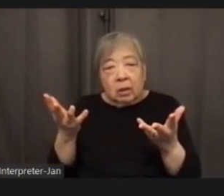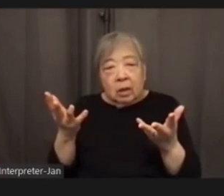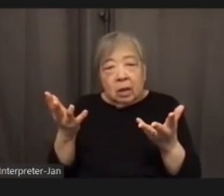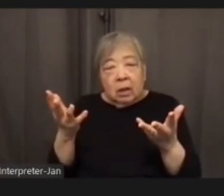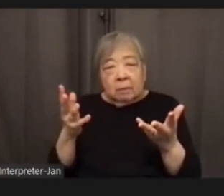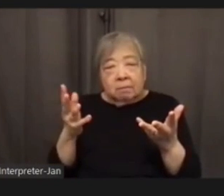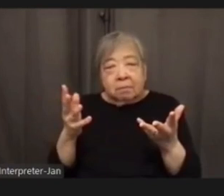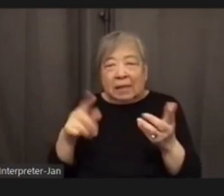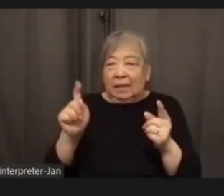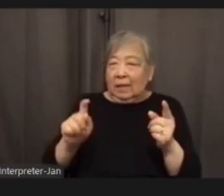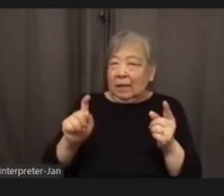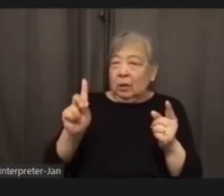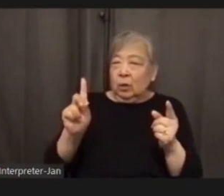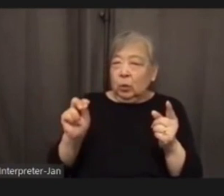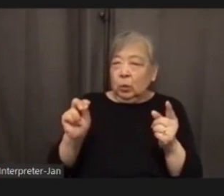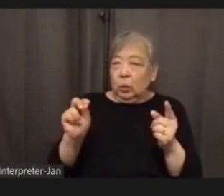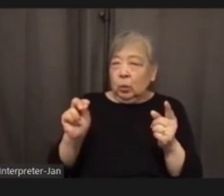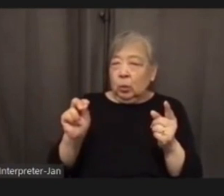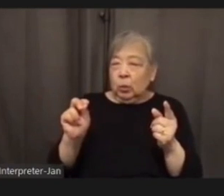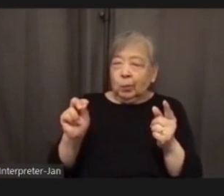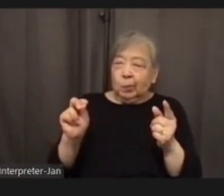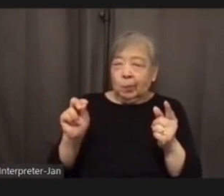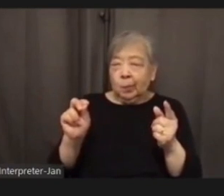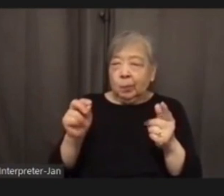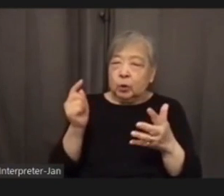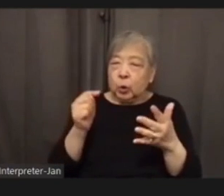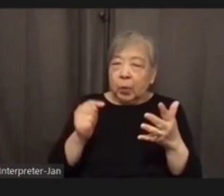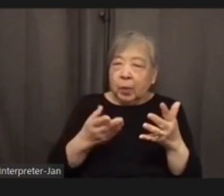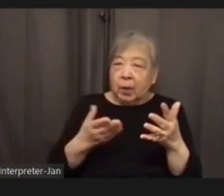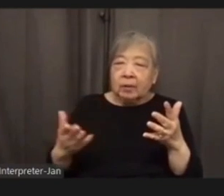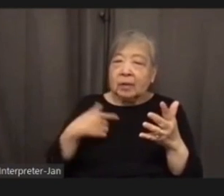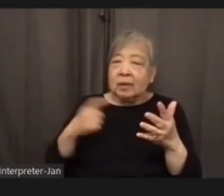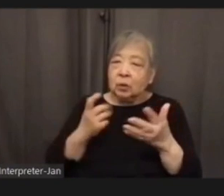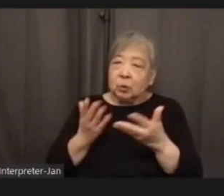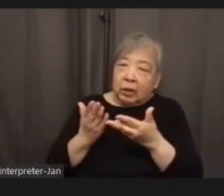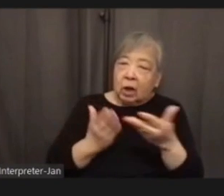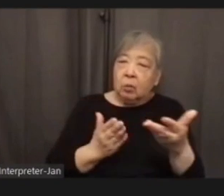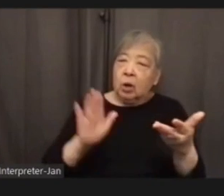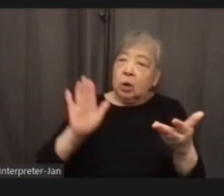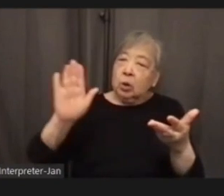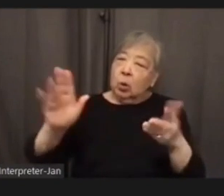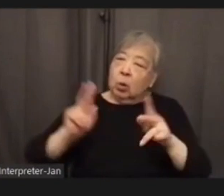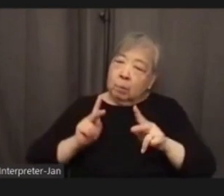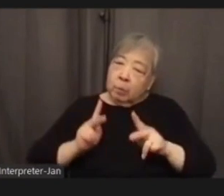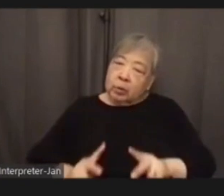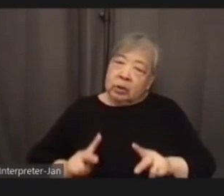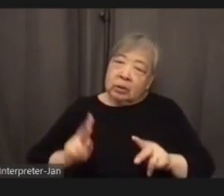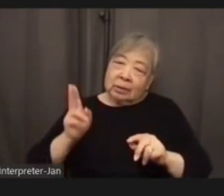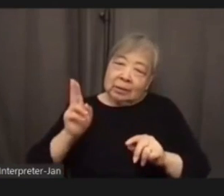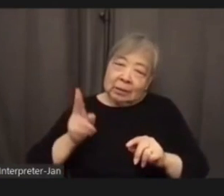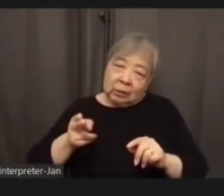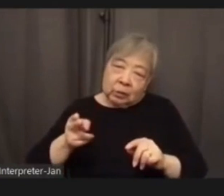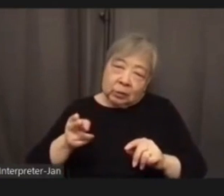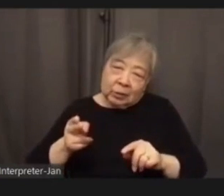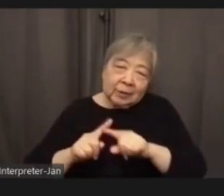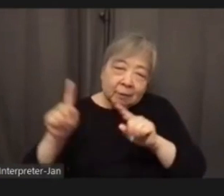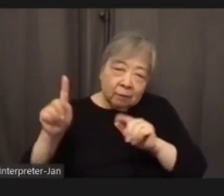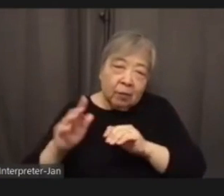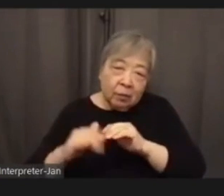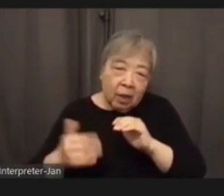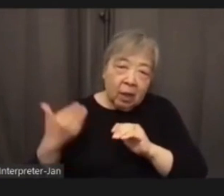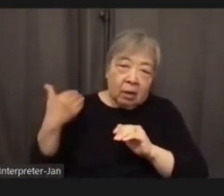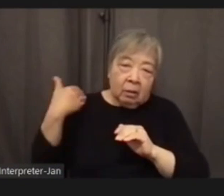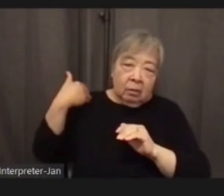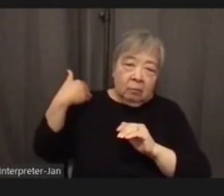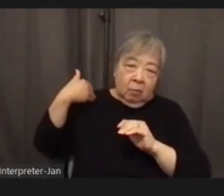It needed to do certain things. It needed to carry forward your personal history in a slightly different way than your earlier albums, I